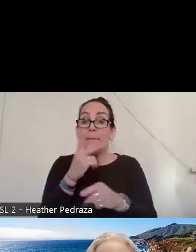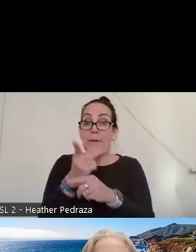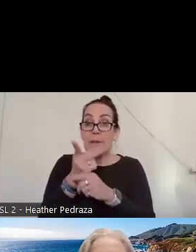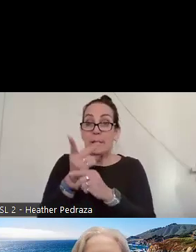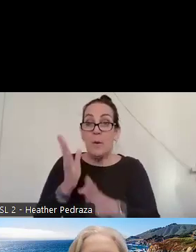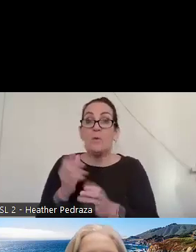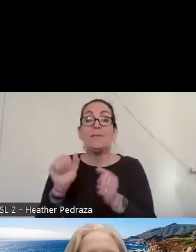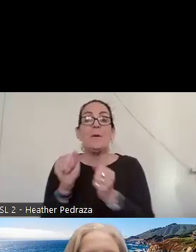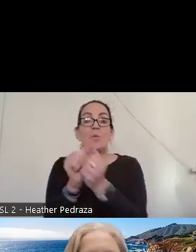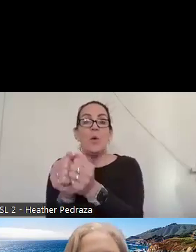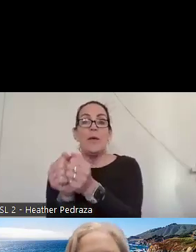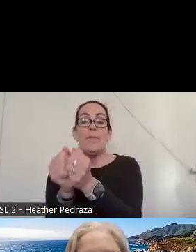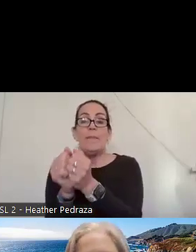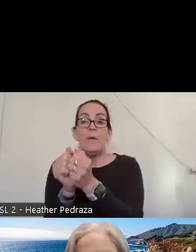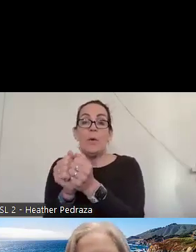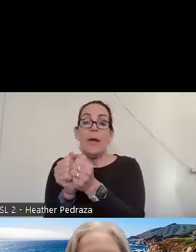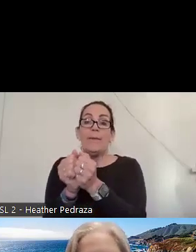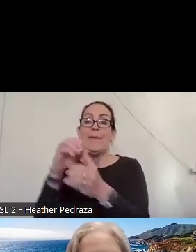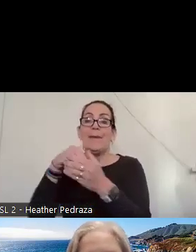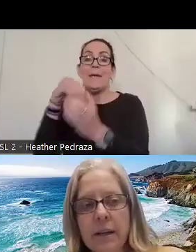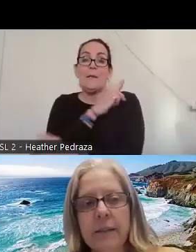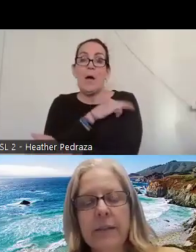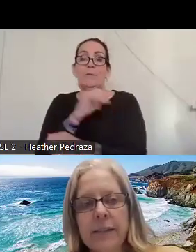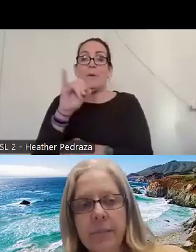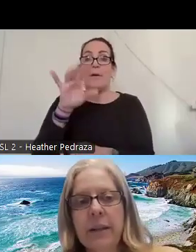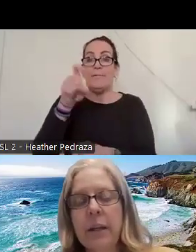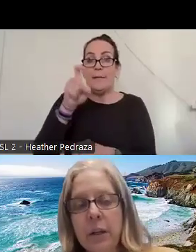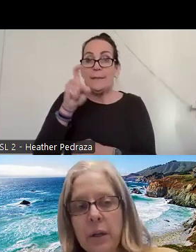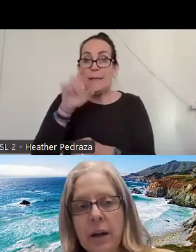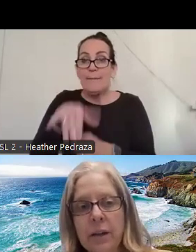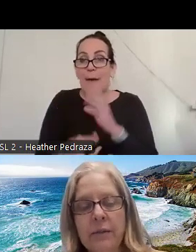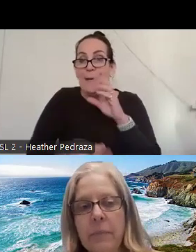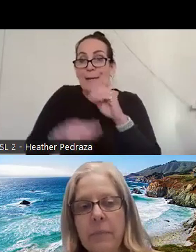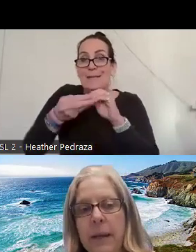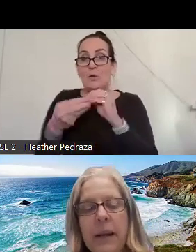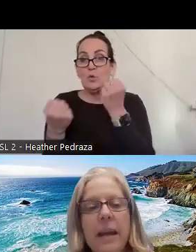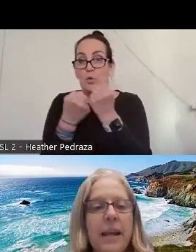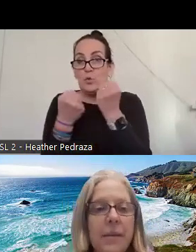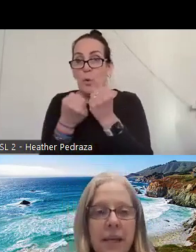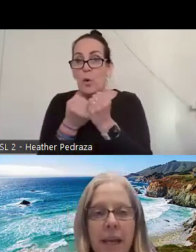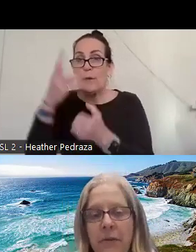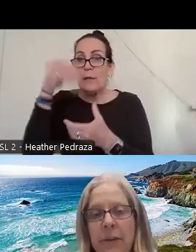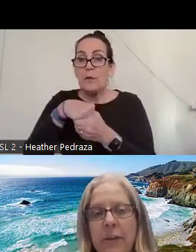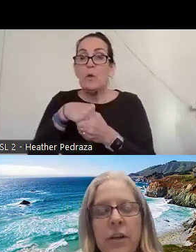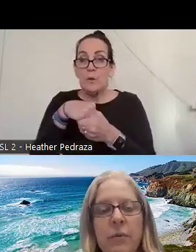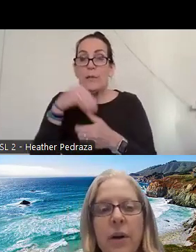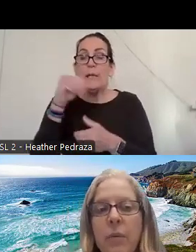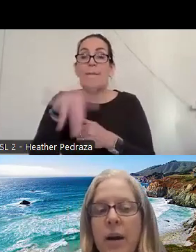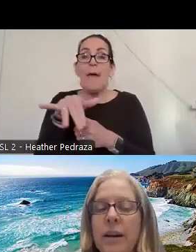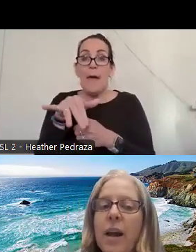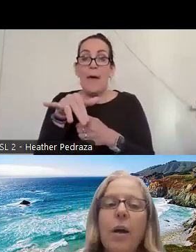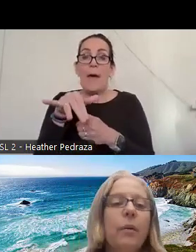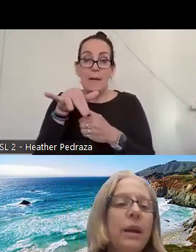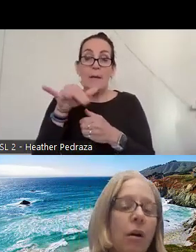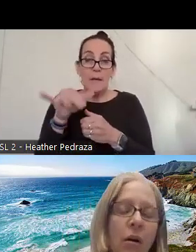hospital if they needed that additional support because of a disability, including cognitive impairment. It became effective January